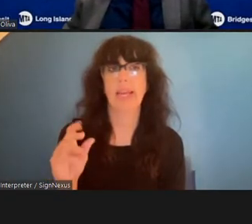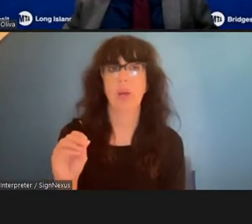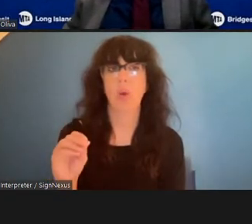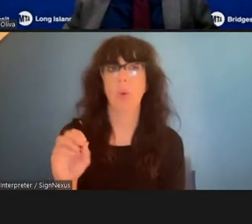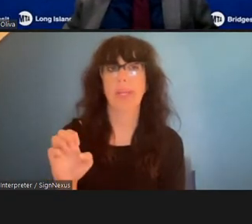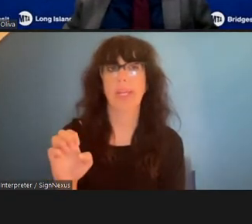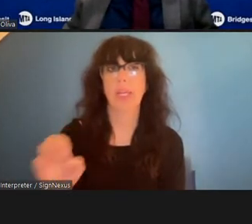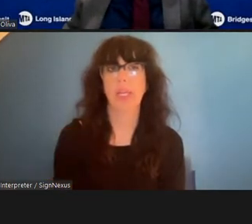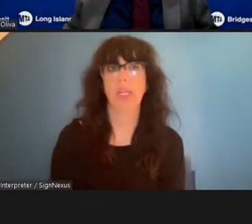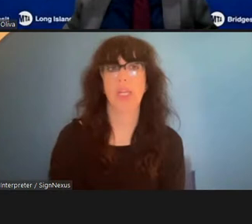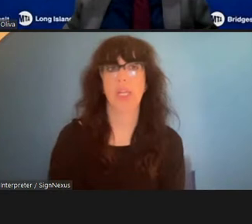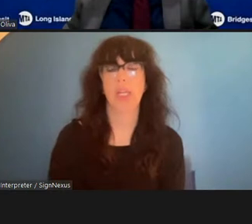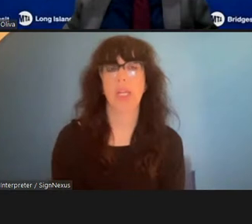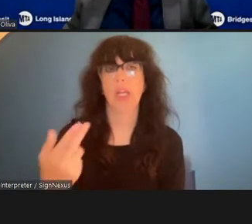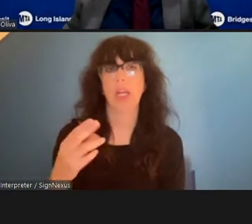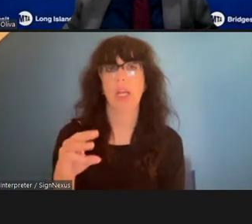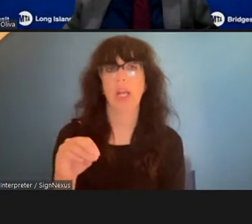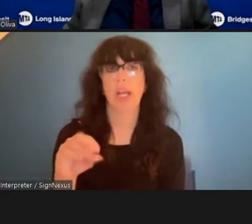howard specter